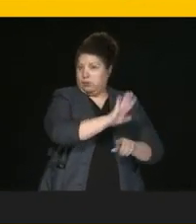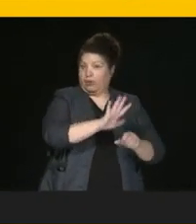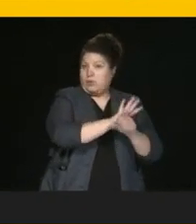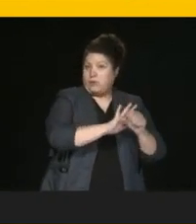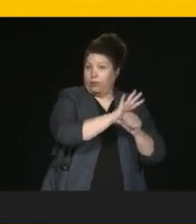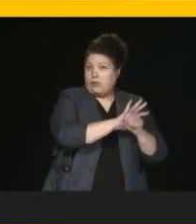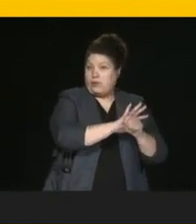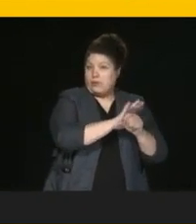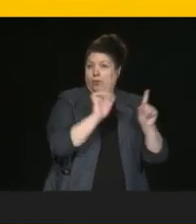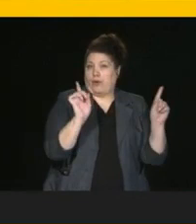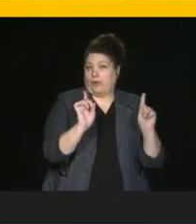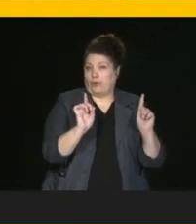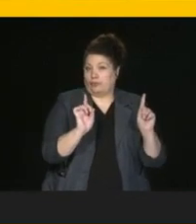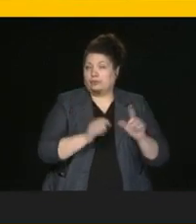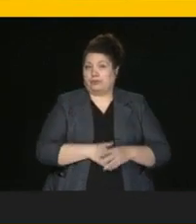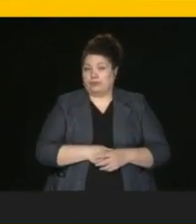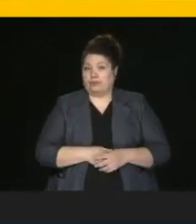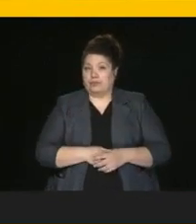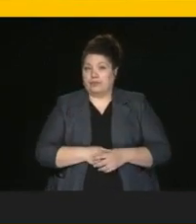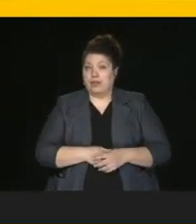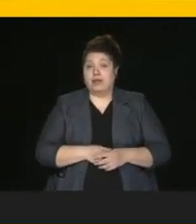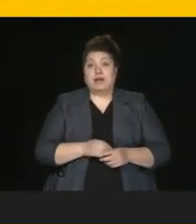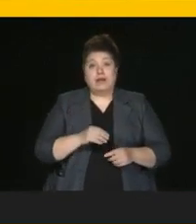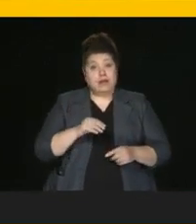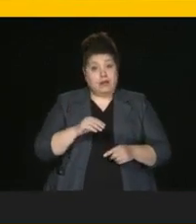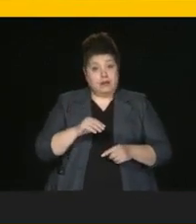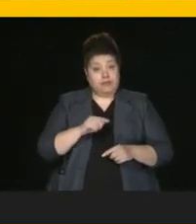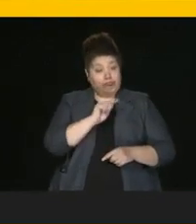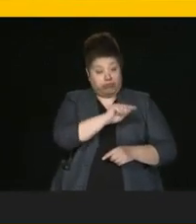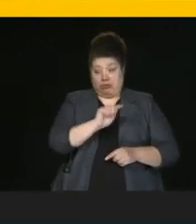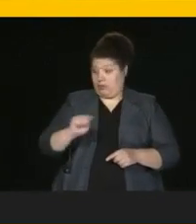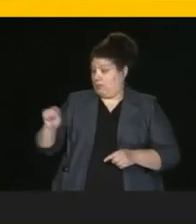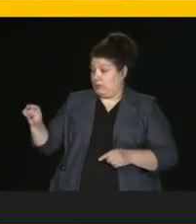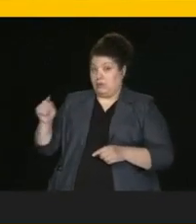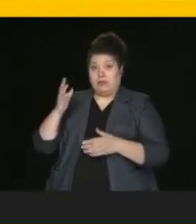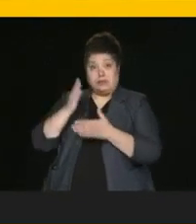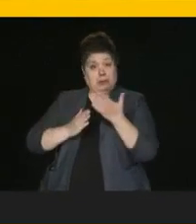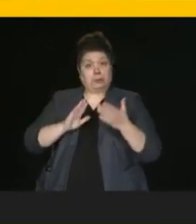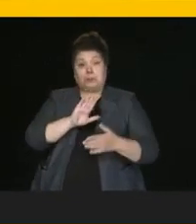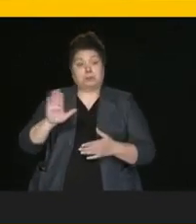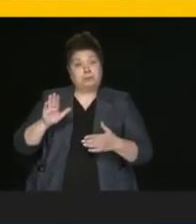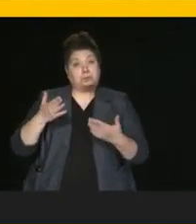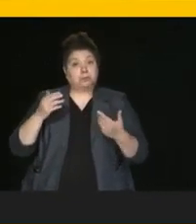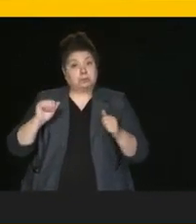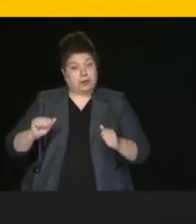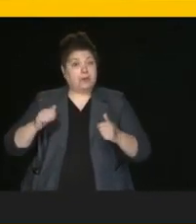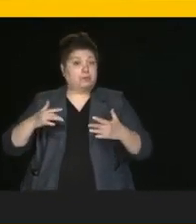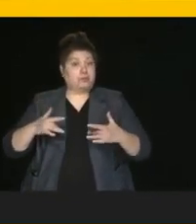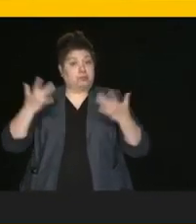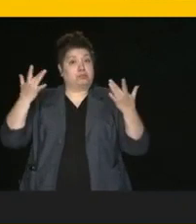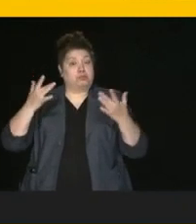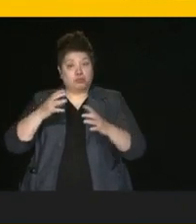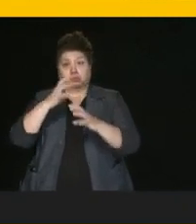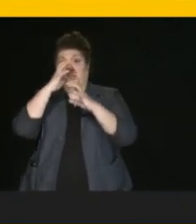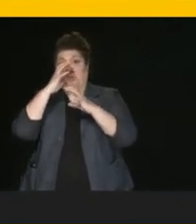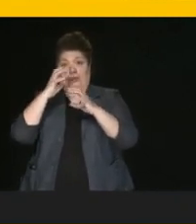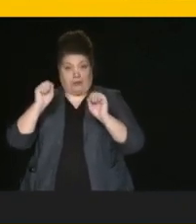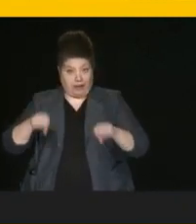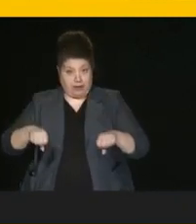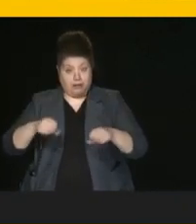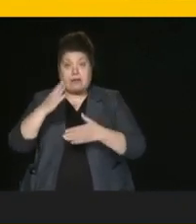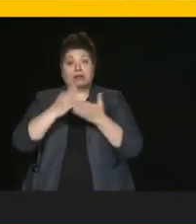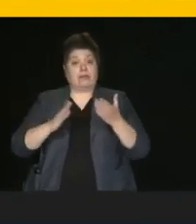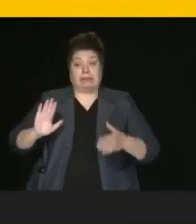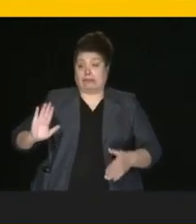Some regions may be able to relax some measures, while other areas of Canada cannot. It is still